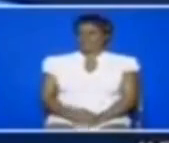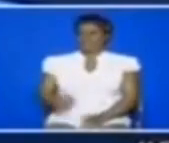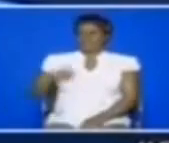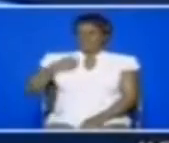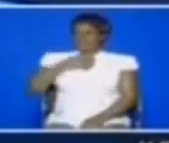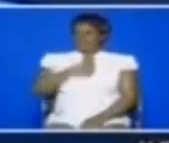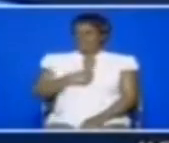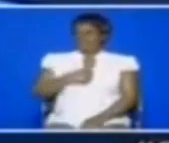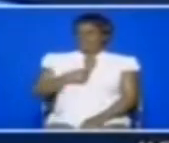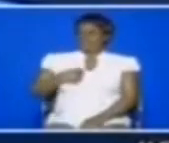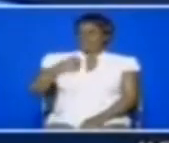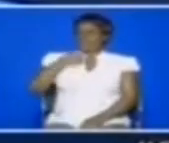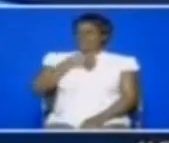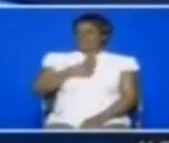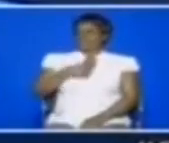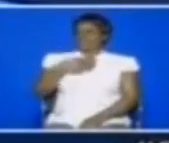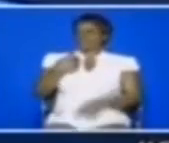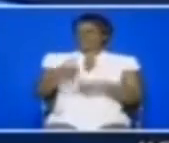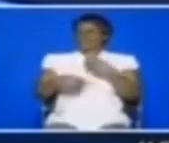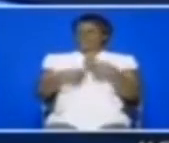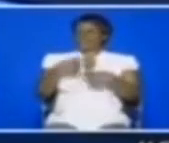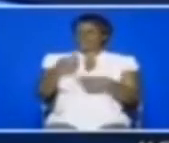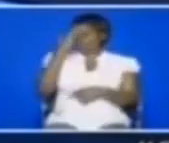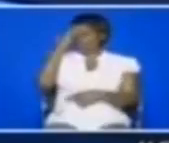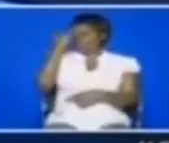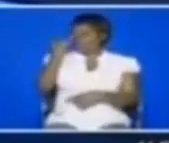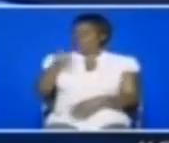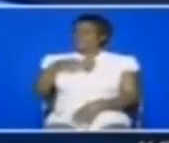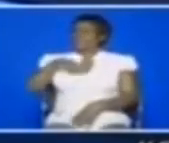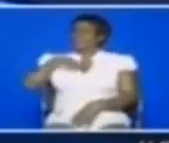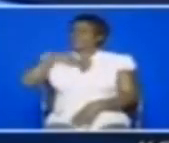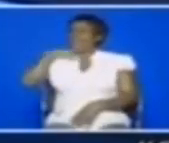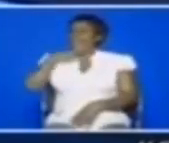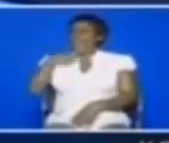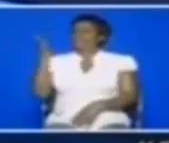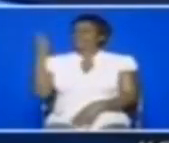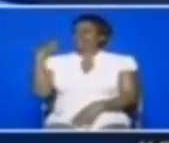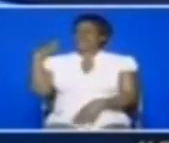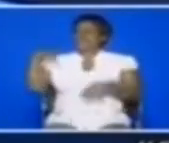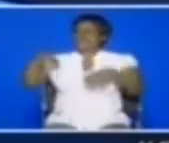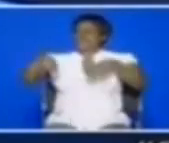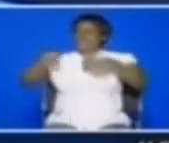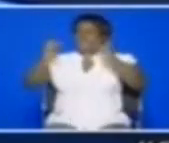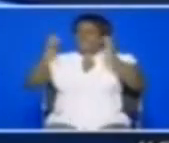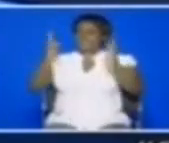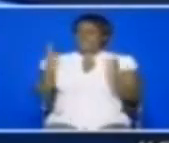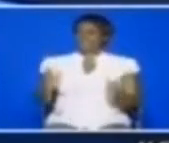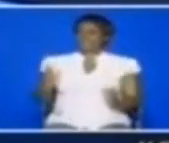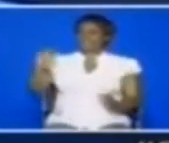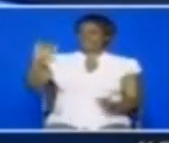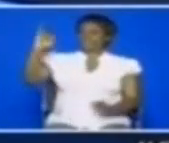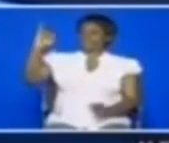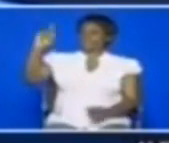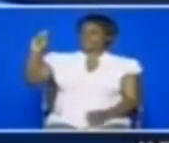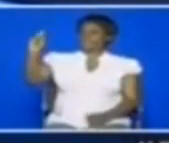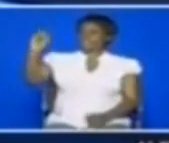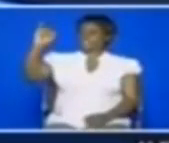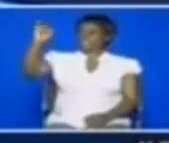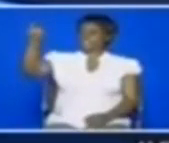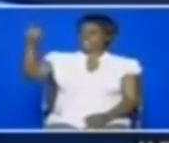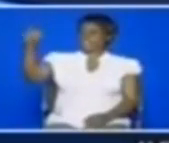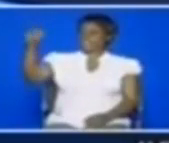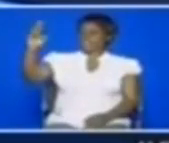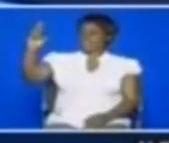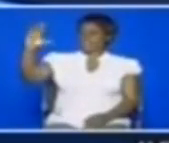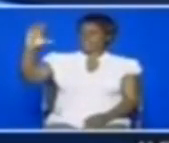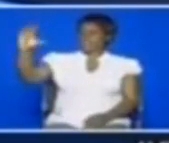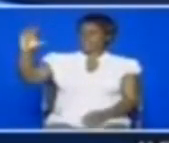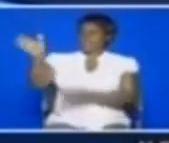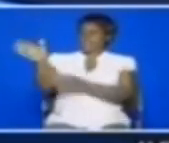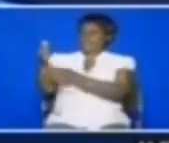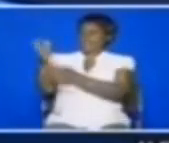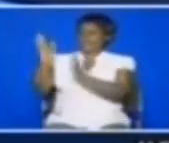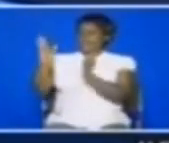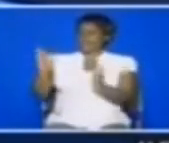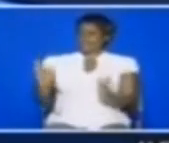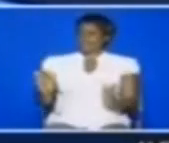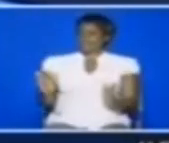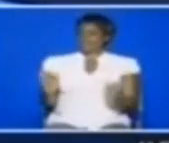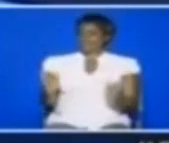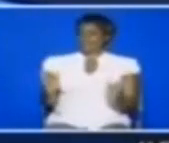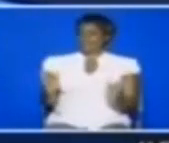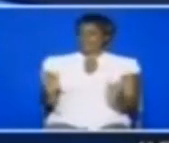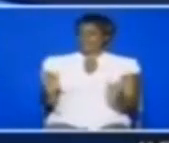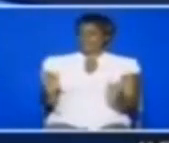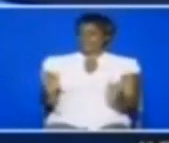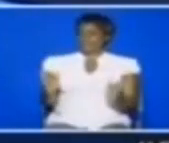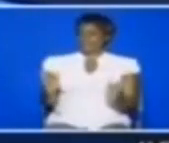Condolences continue to pour in following the death of the former chair of the TJRC Commission, Ambassador Bethuel